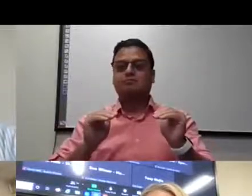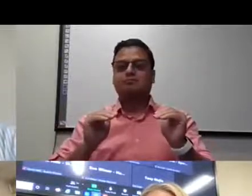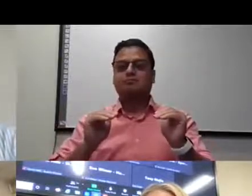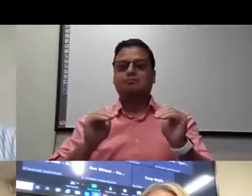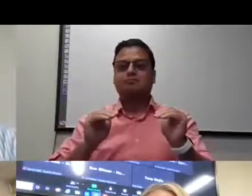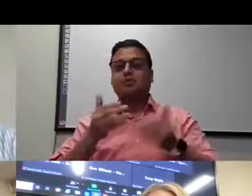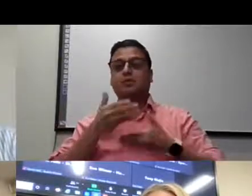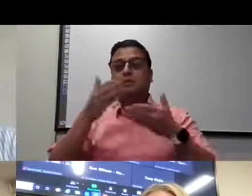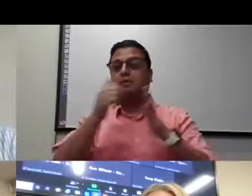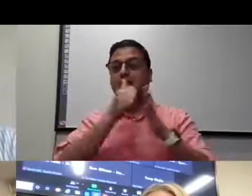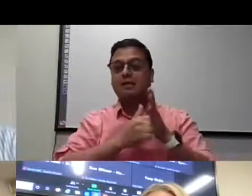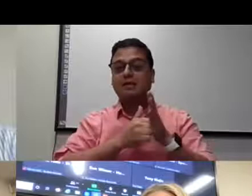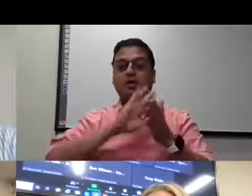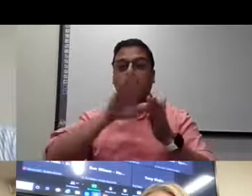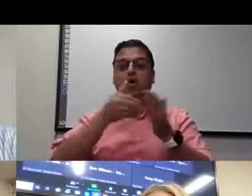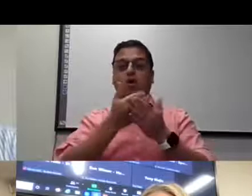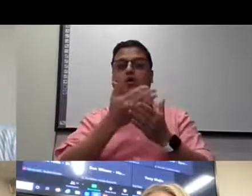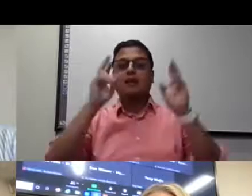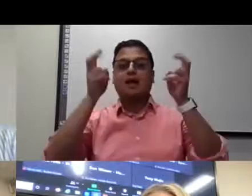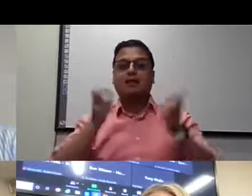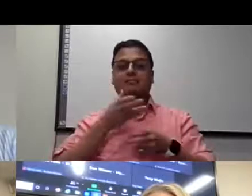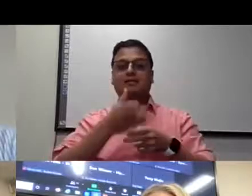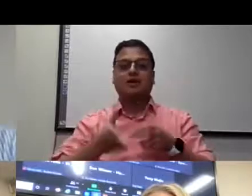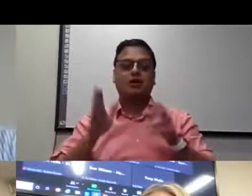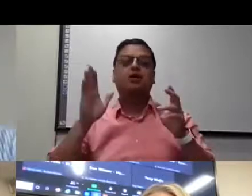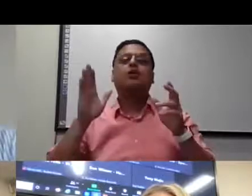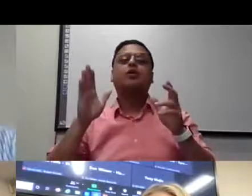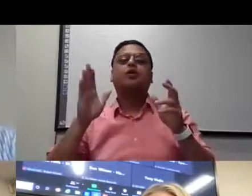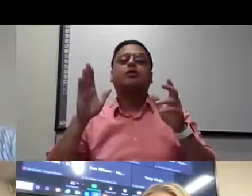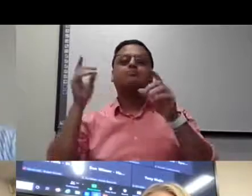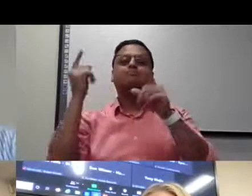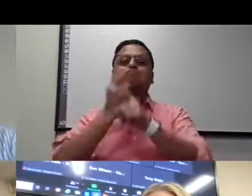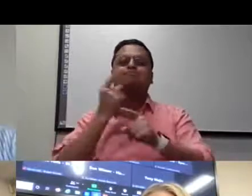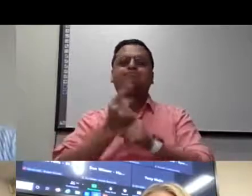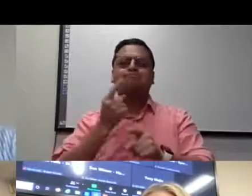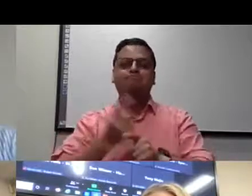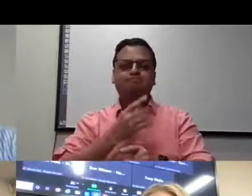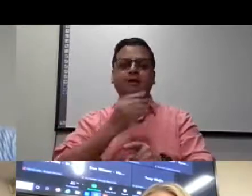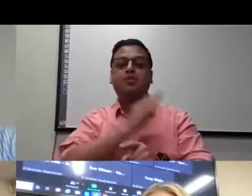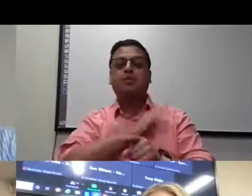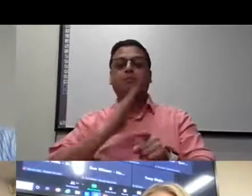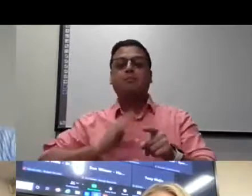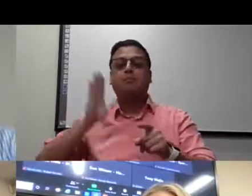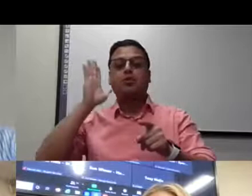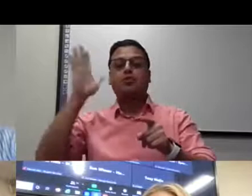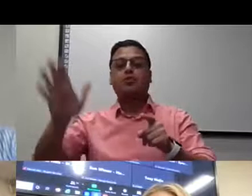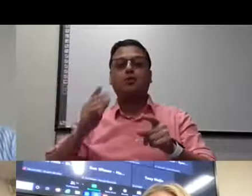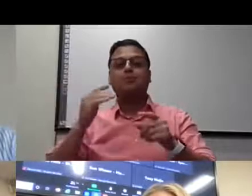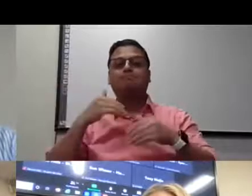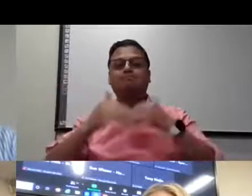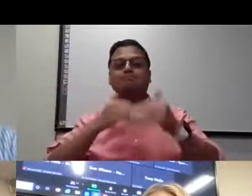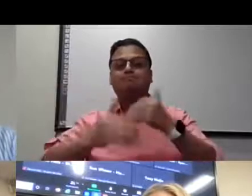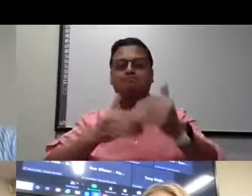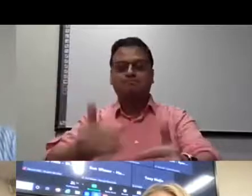agenda. All items on the consent agenda are considered by the board to be routine and will be enacted by the board in one motion in the form listed